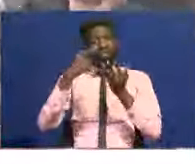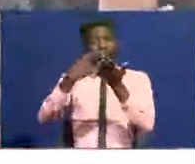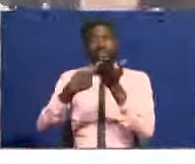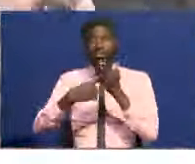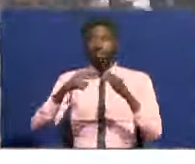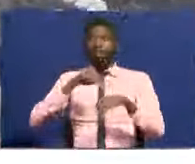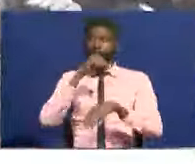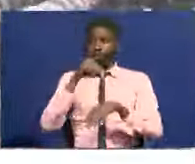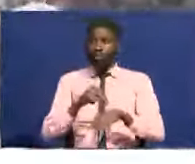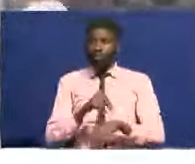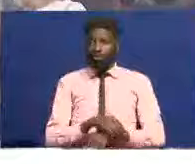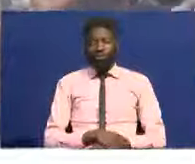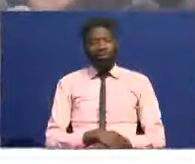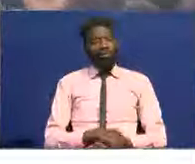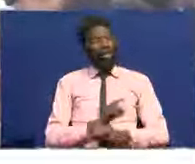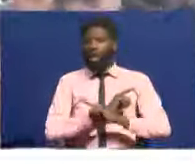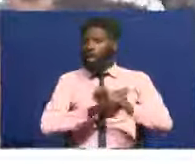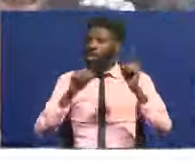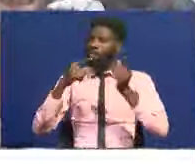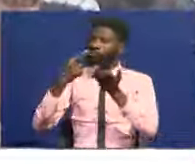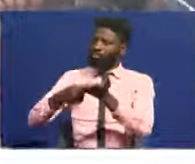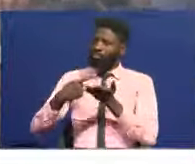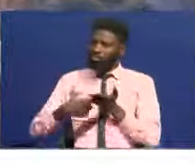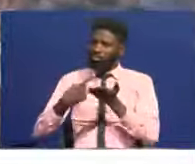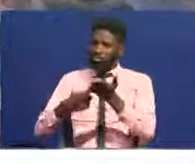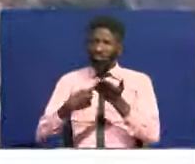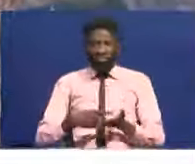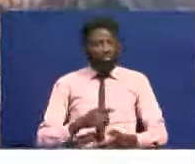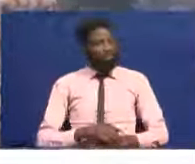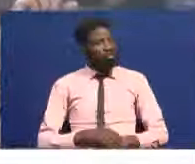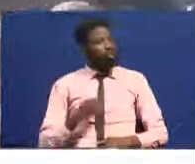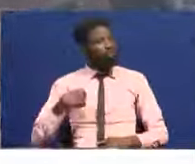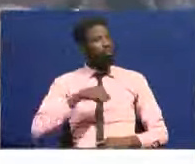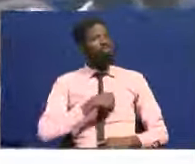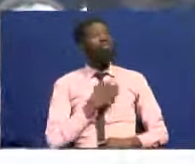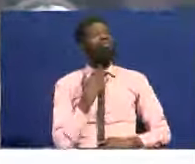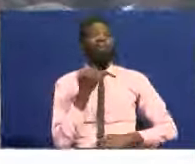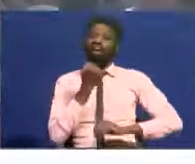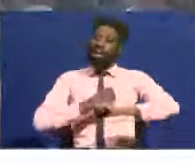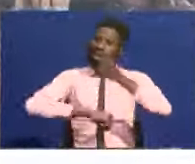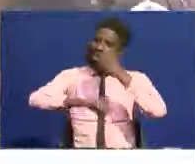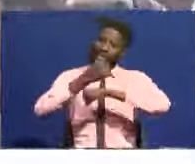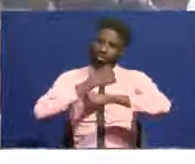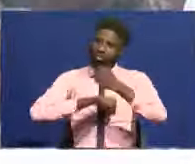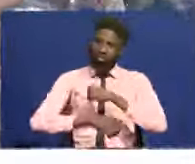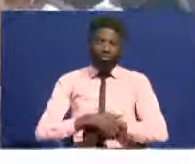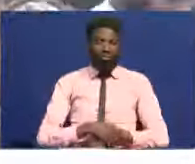dialogue! No dialogue! Tunataka